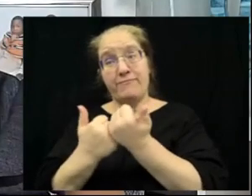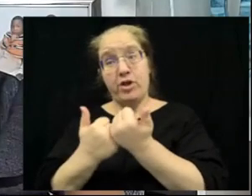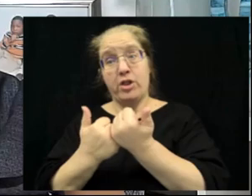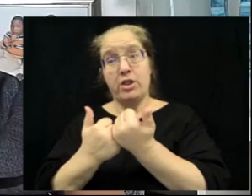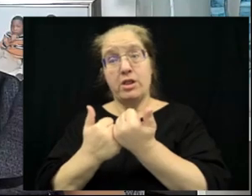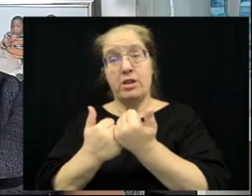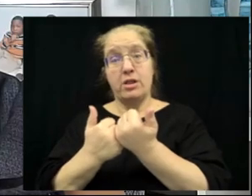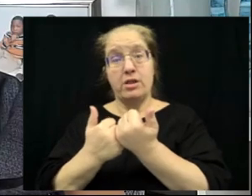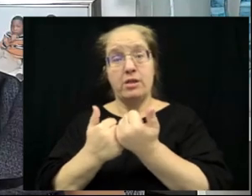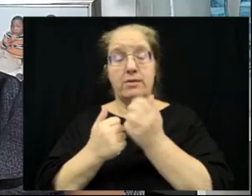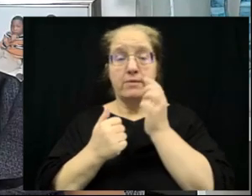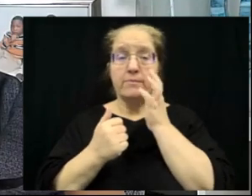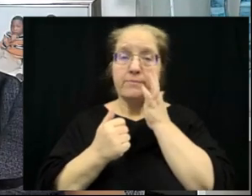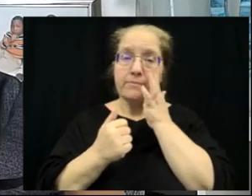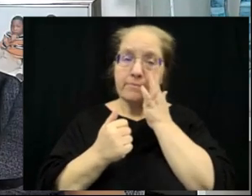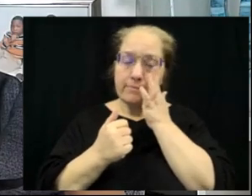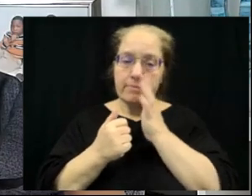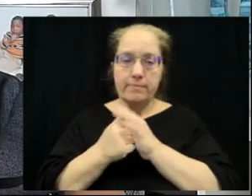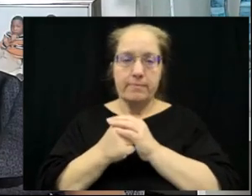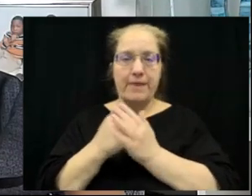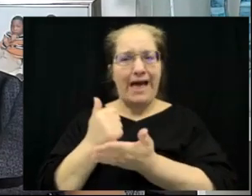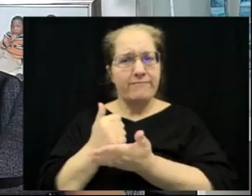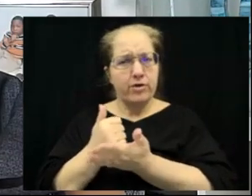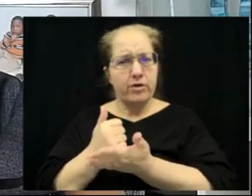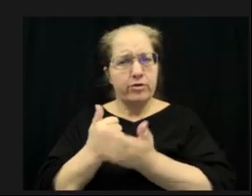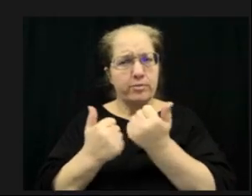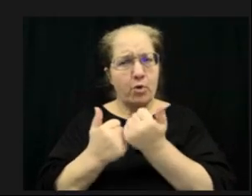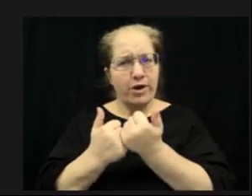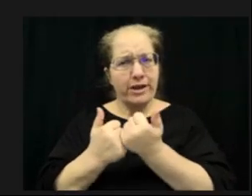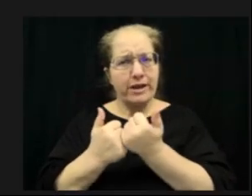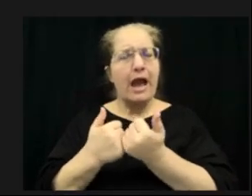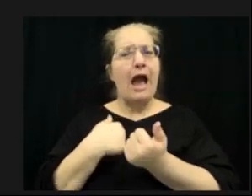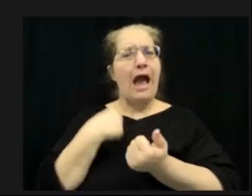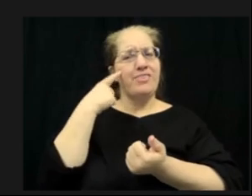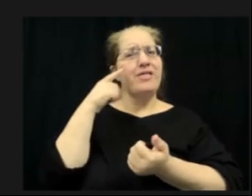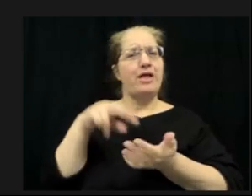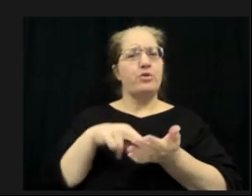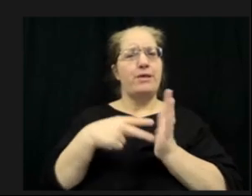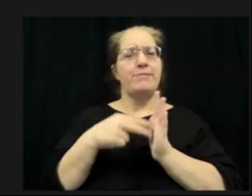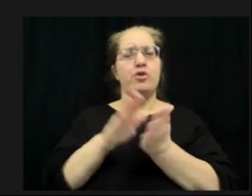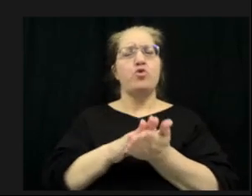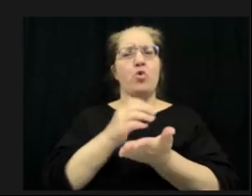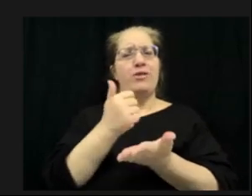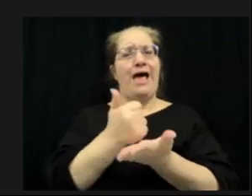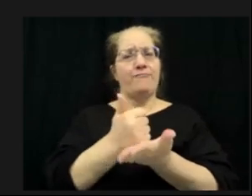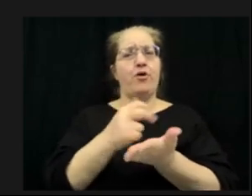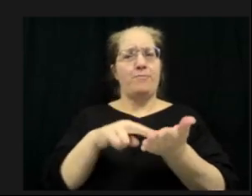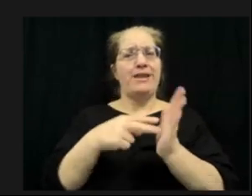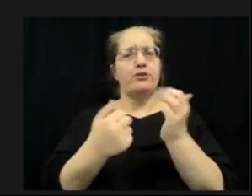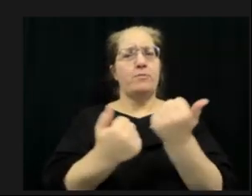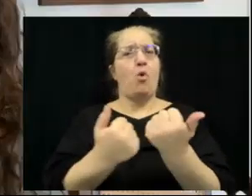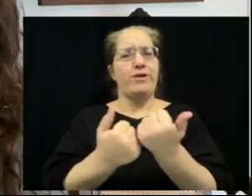Meaning school is super helpful in supporting them? I believe that's what that's saying, that the school is being